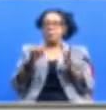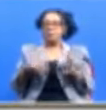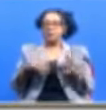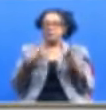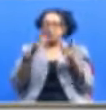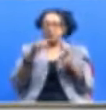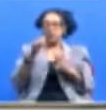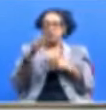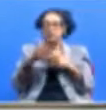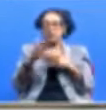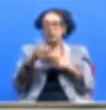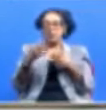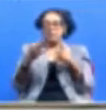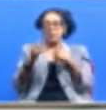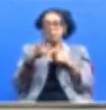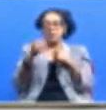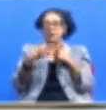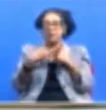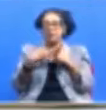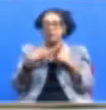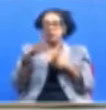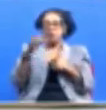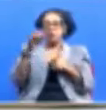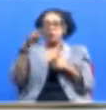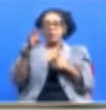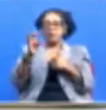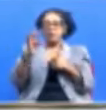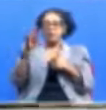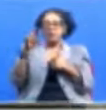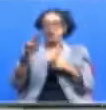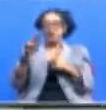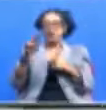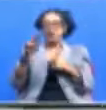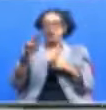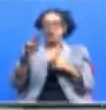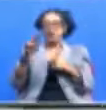guns for nearly 8 months. Louis Wangoi, NTV.